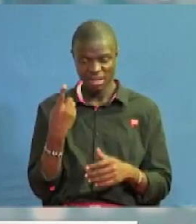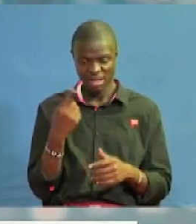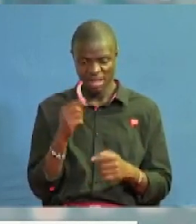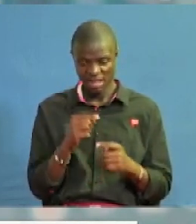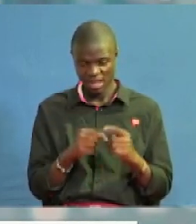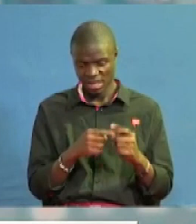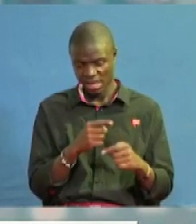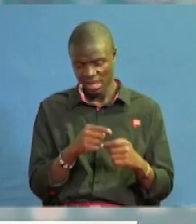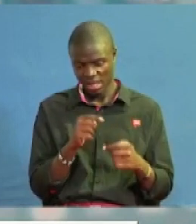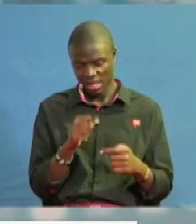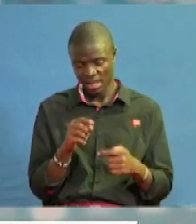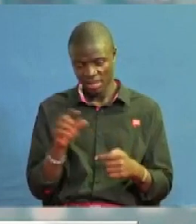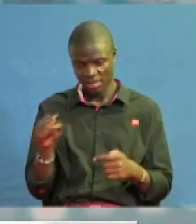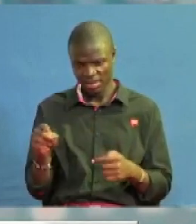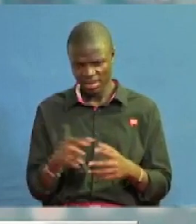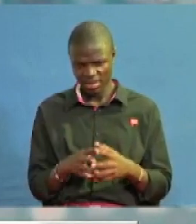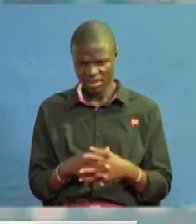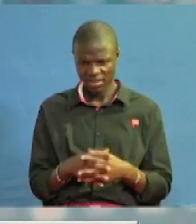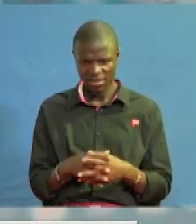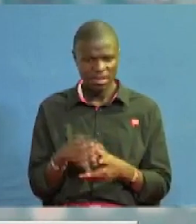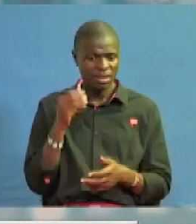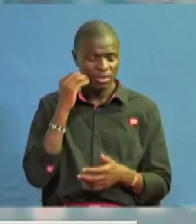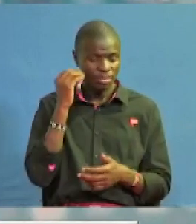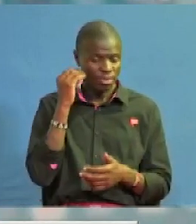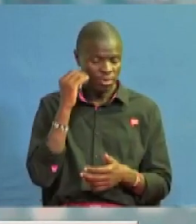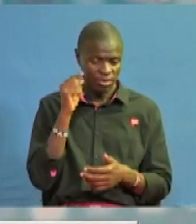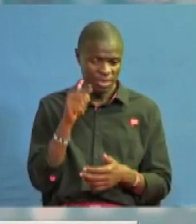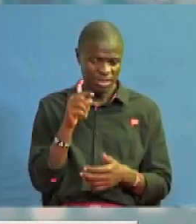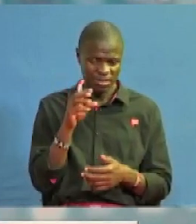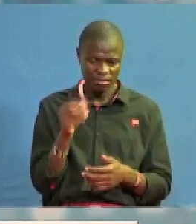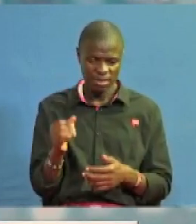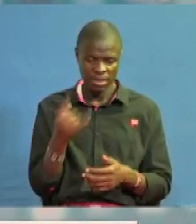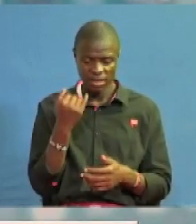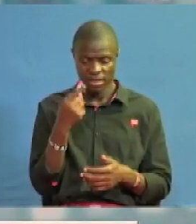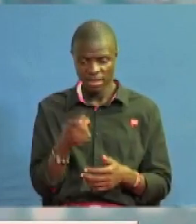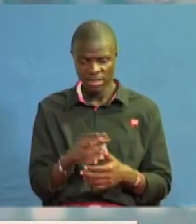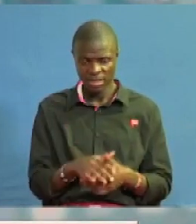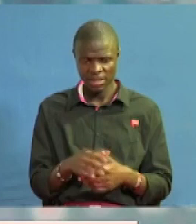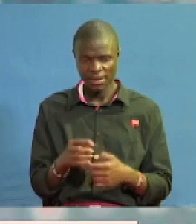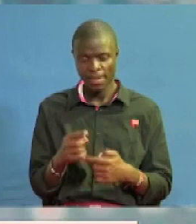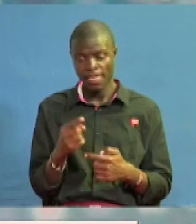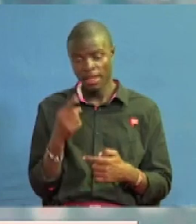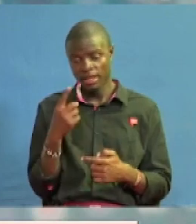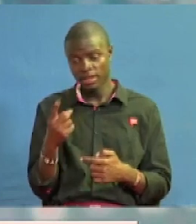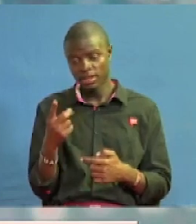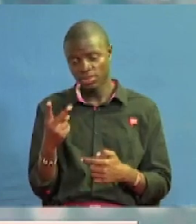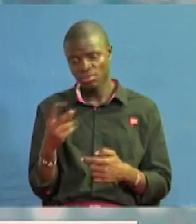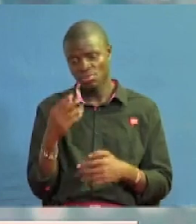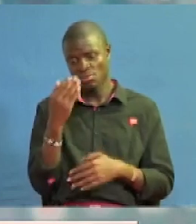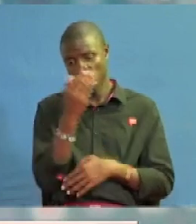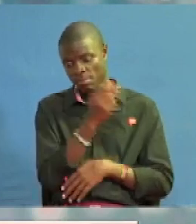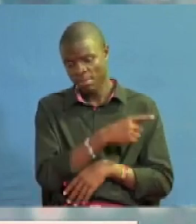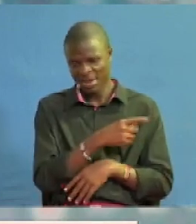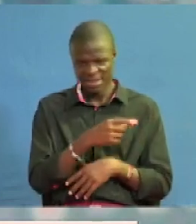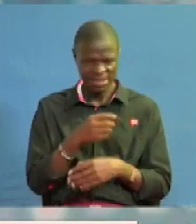10,000 here today, tomorrow when I come, that 10,000 will be there, right? My capital has been preserved. Yeah. When I come 2 months later, when I come